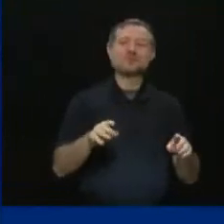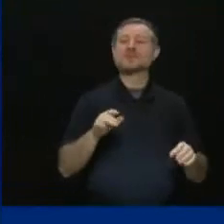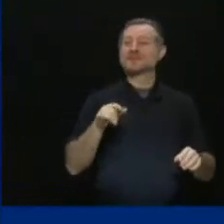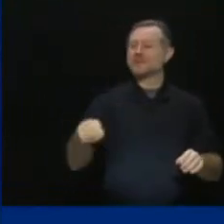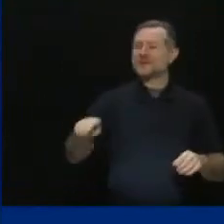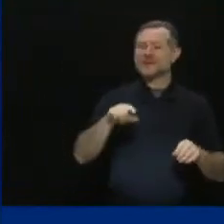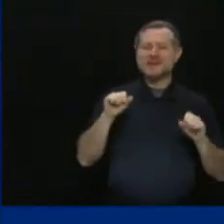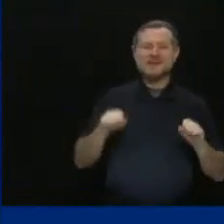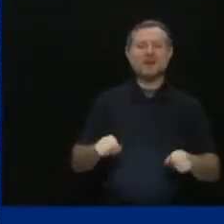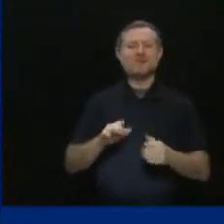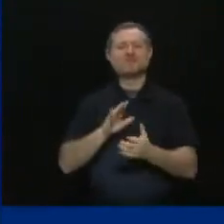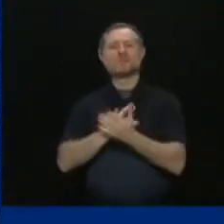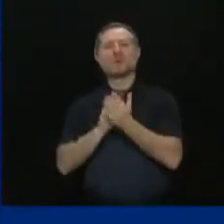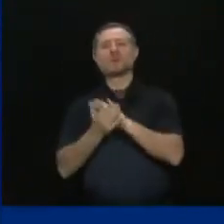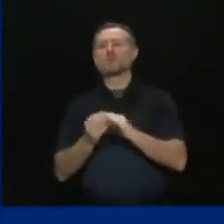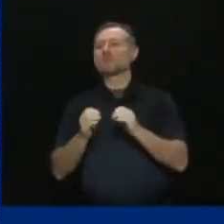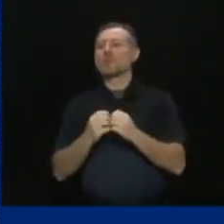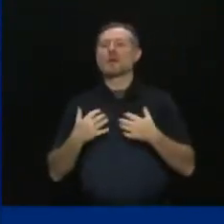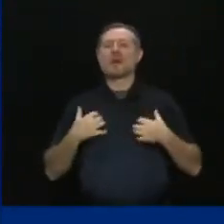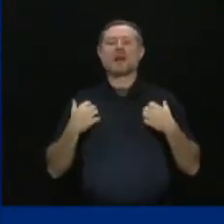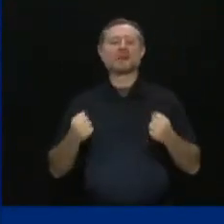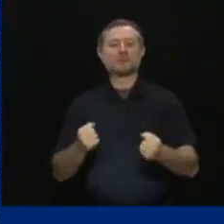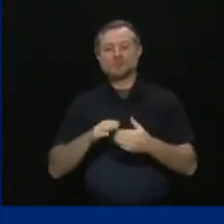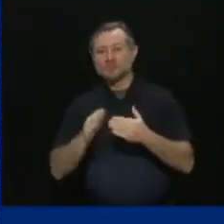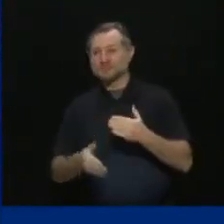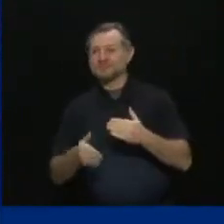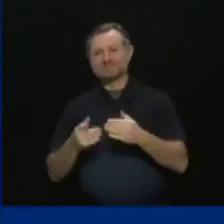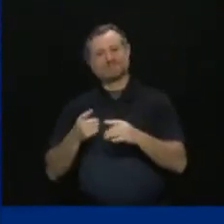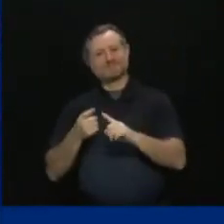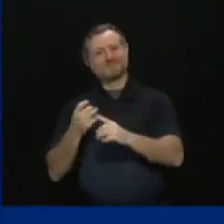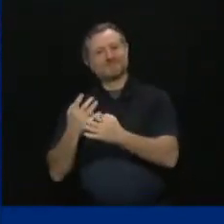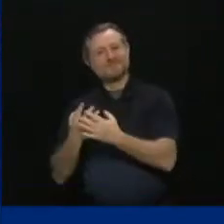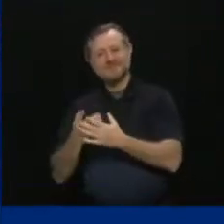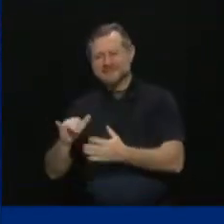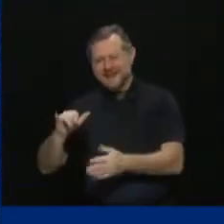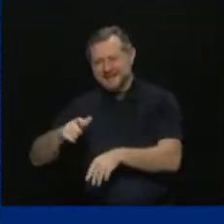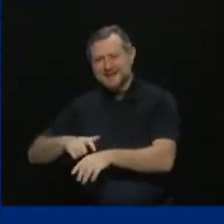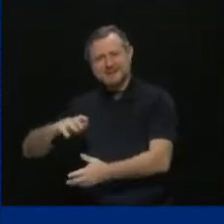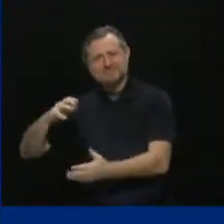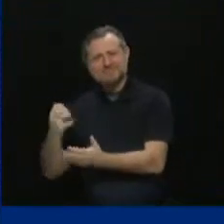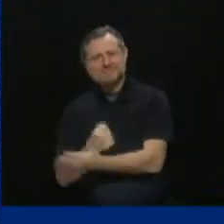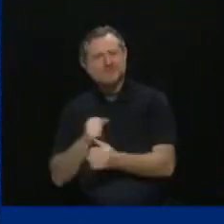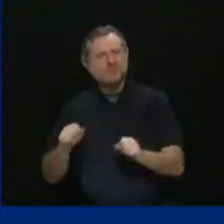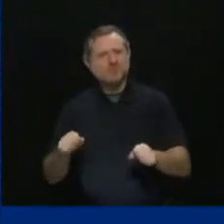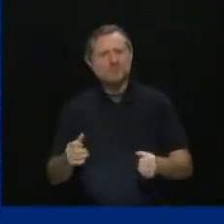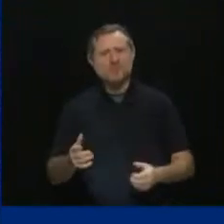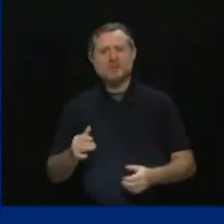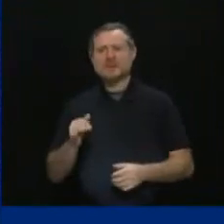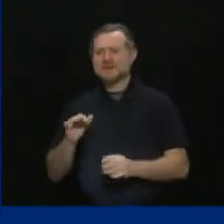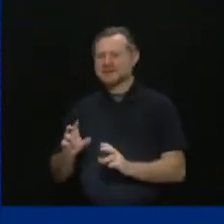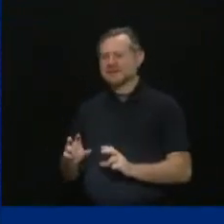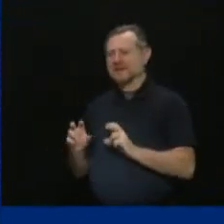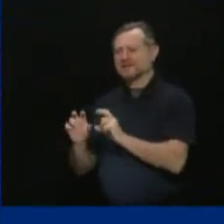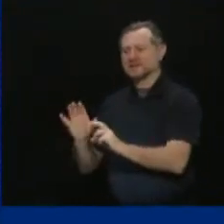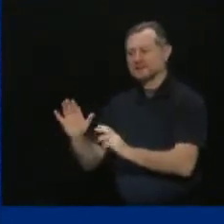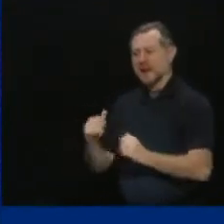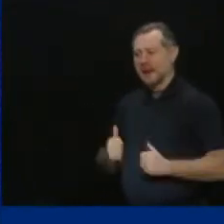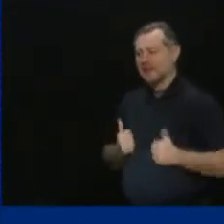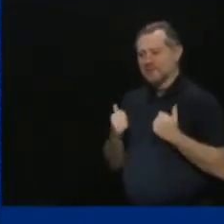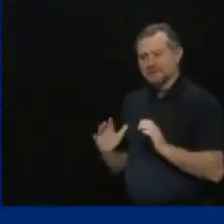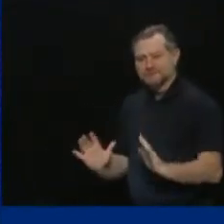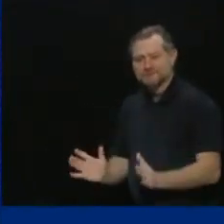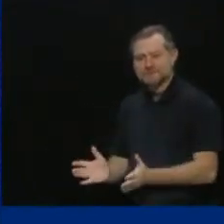healed than when they went in. Why wouldn't we take advantage of that opportunity to invest in people, give them something as